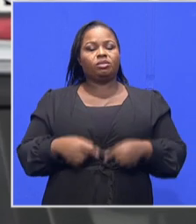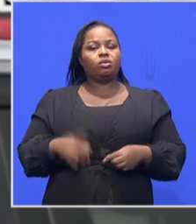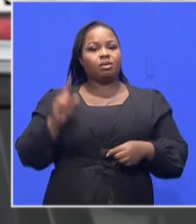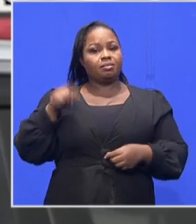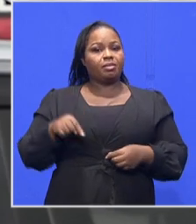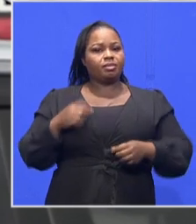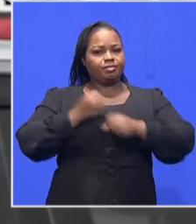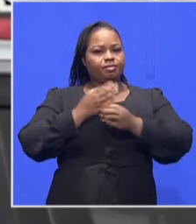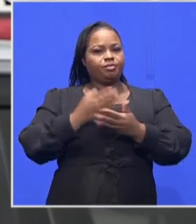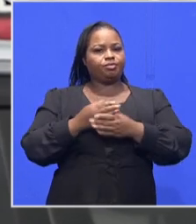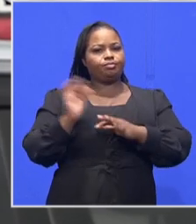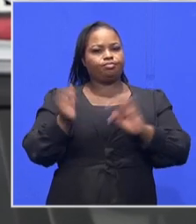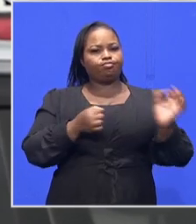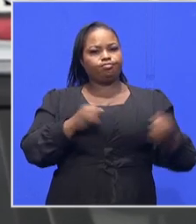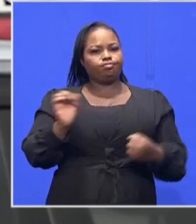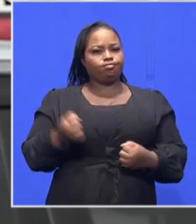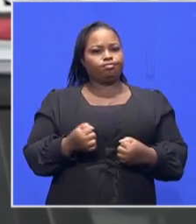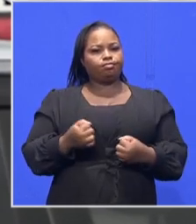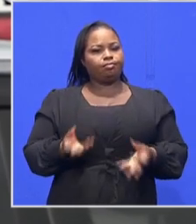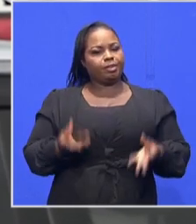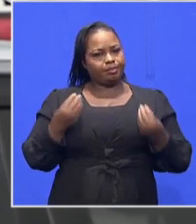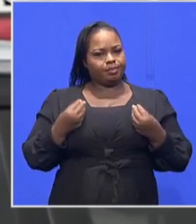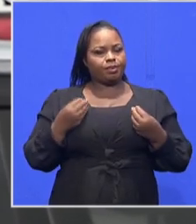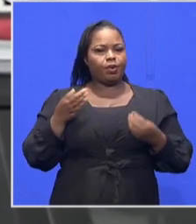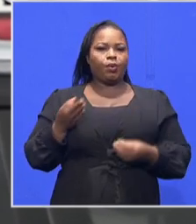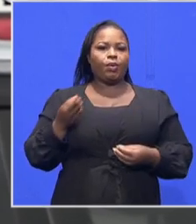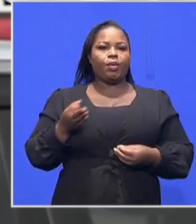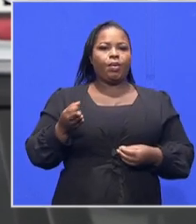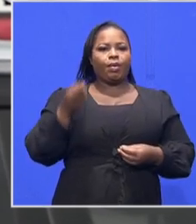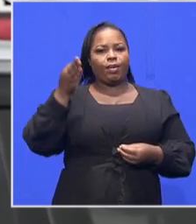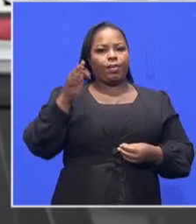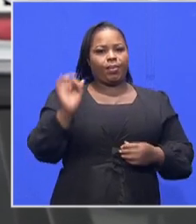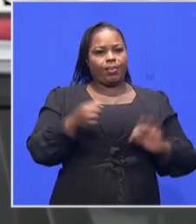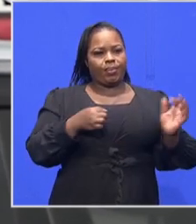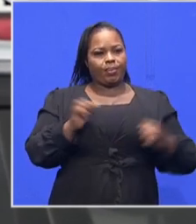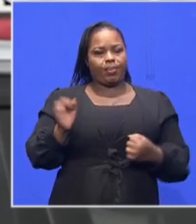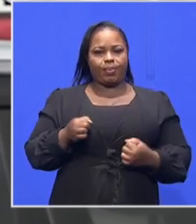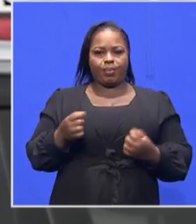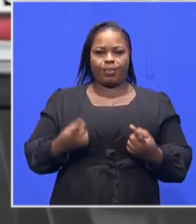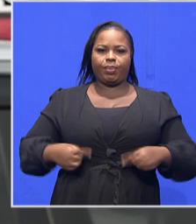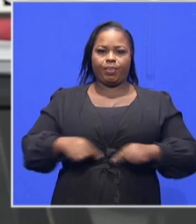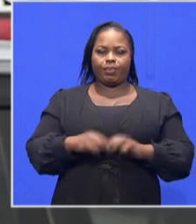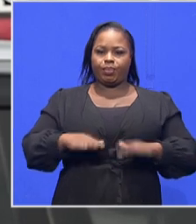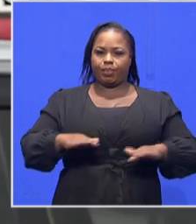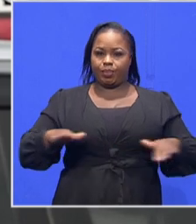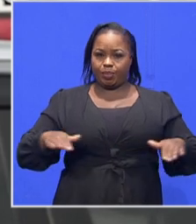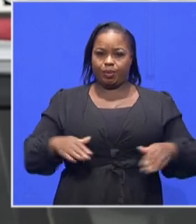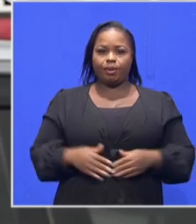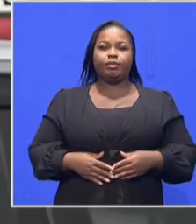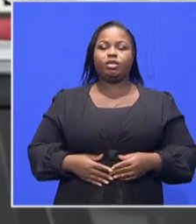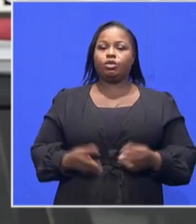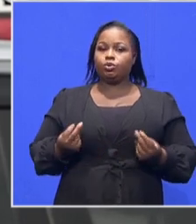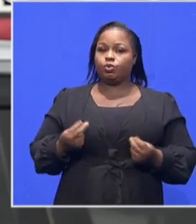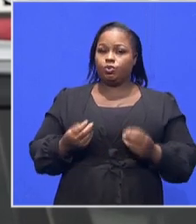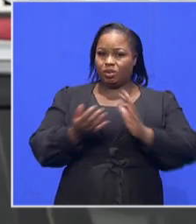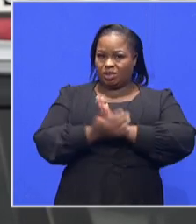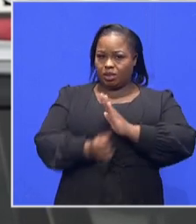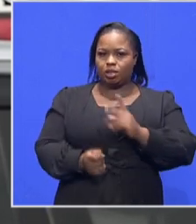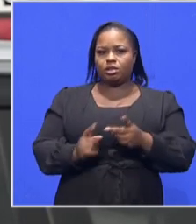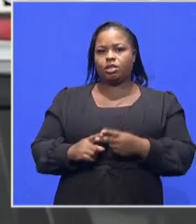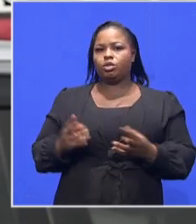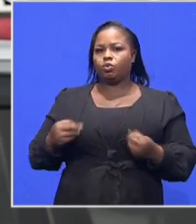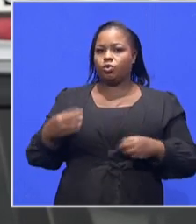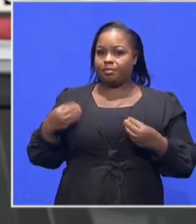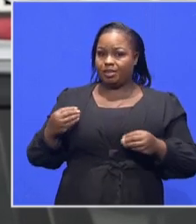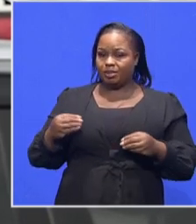generate employment, that must generate future employment for our children, that must generate new skill sets, new businesses